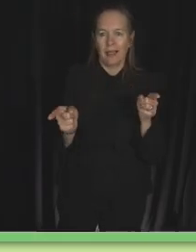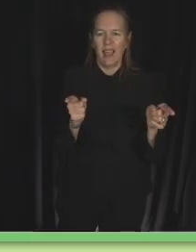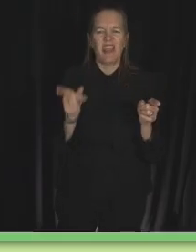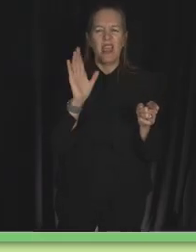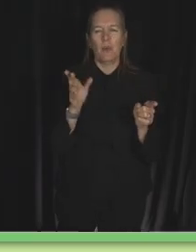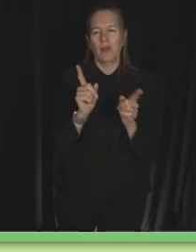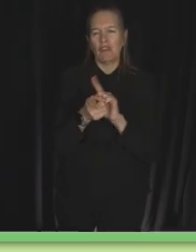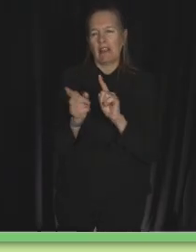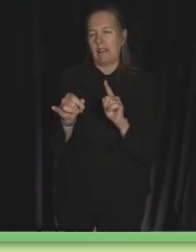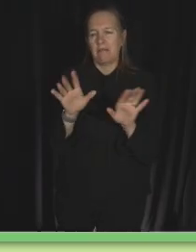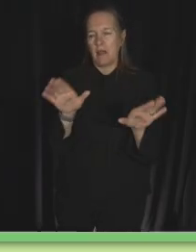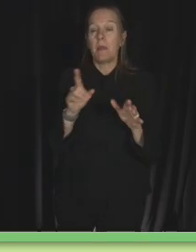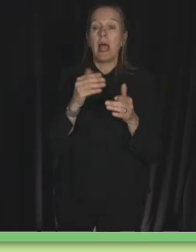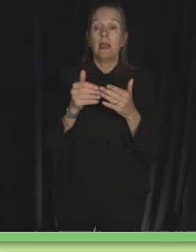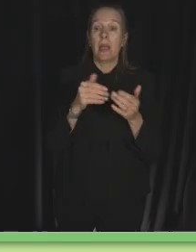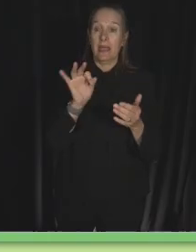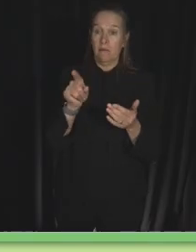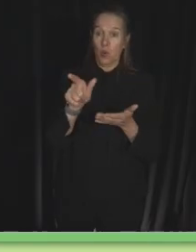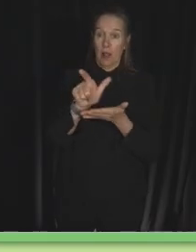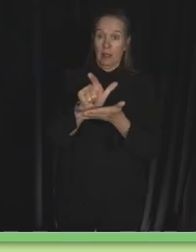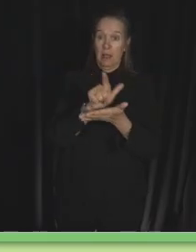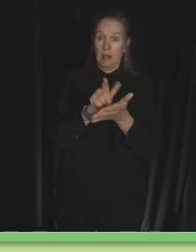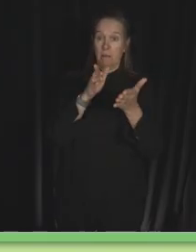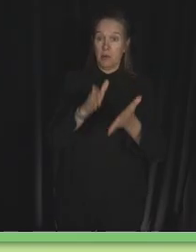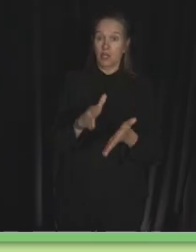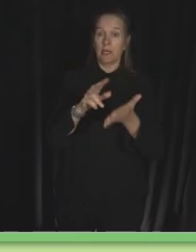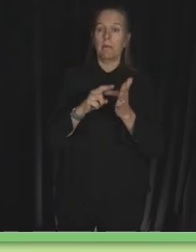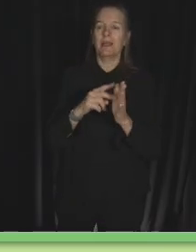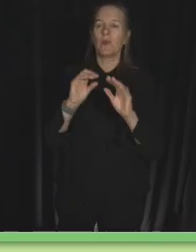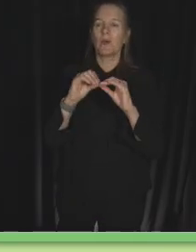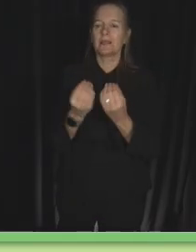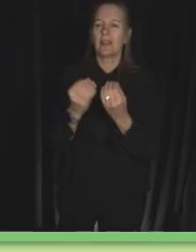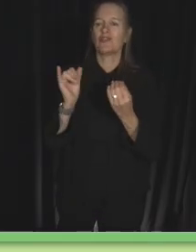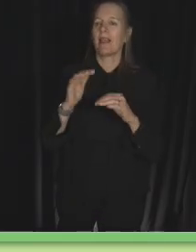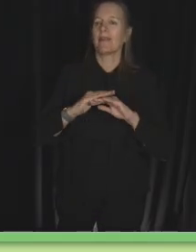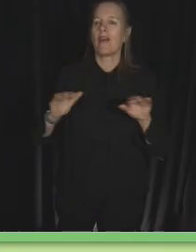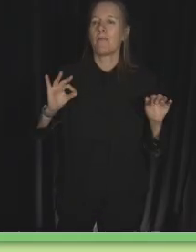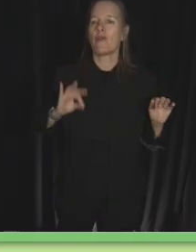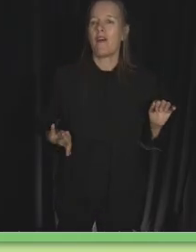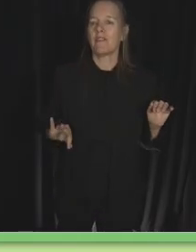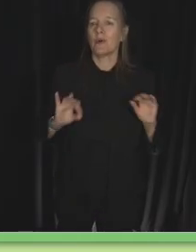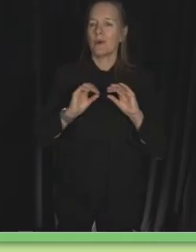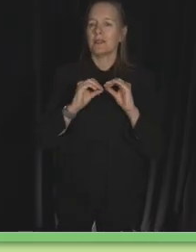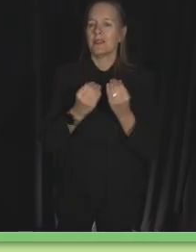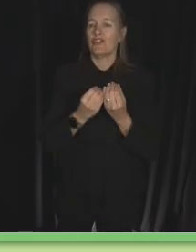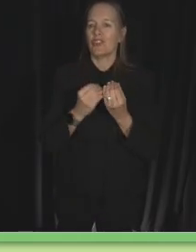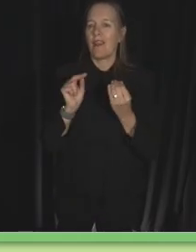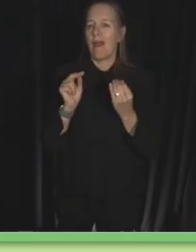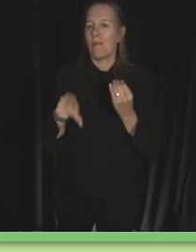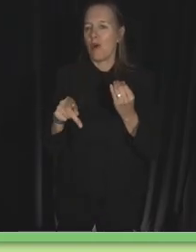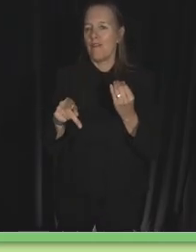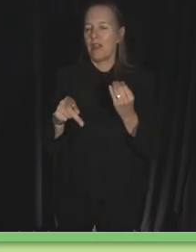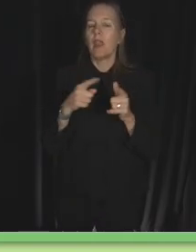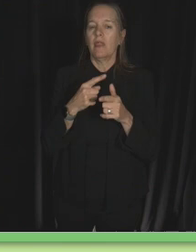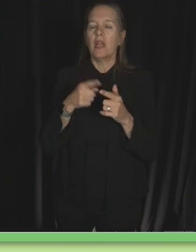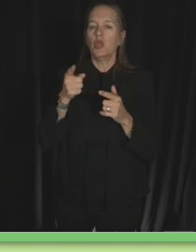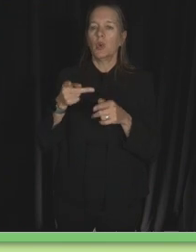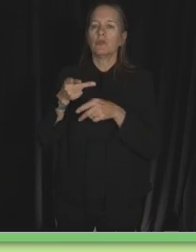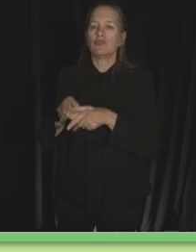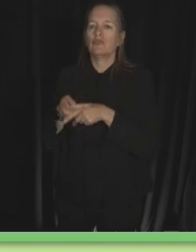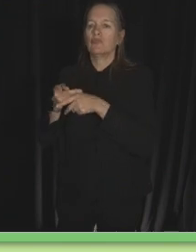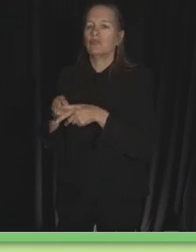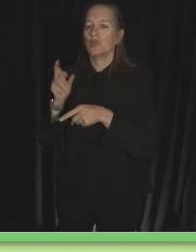an issue. But if you are a legal person, that means you're an organization like a nonprofit. Then you are a steward. Otherwise, if you're an